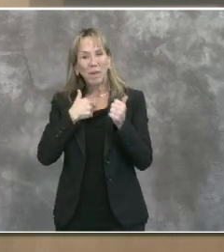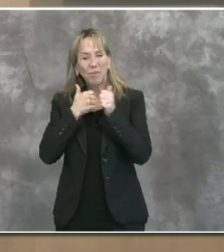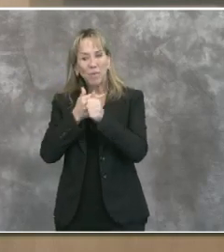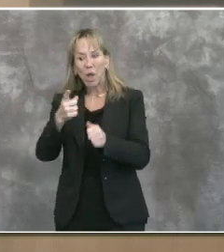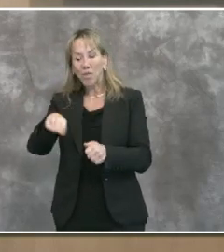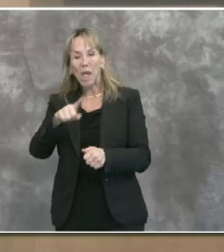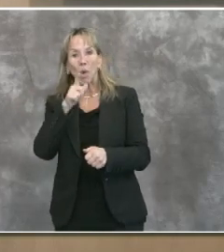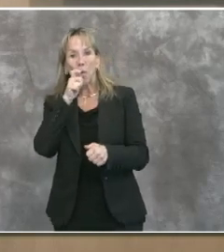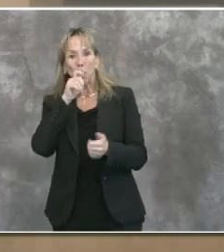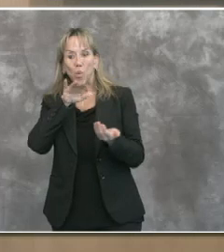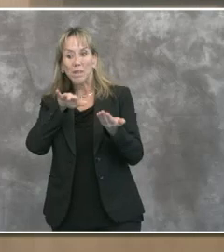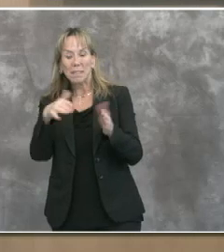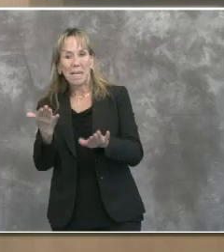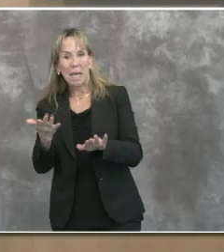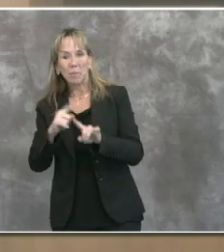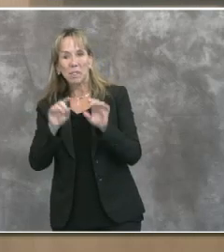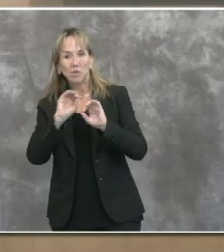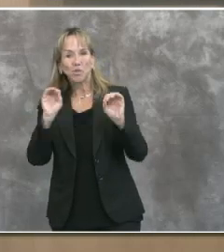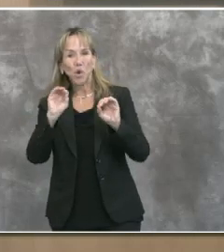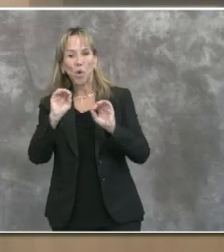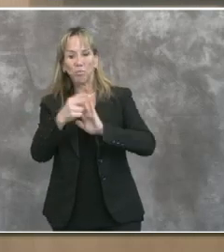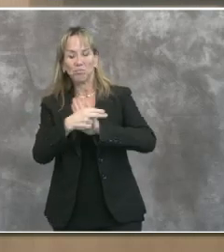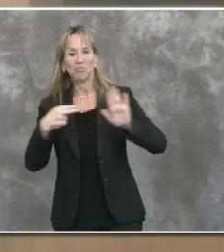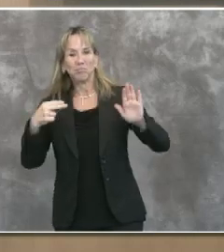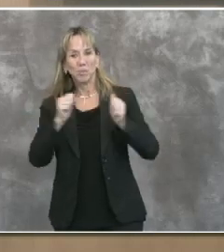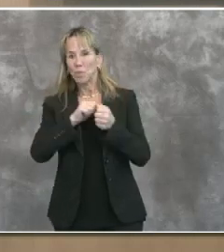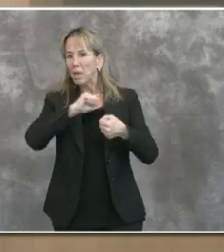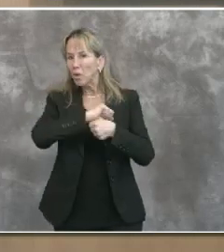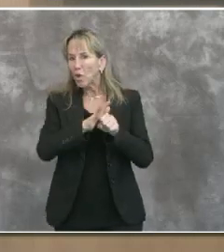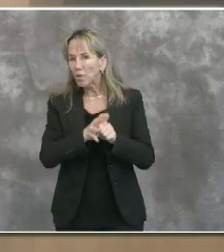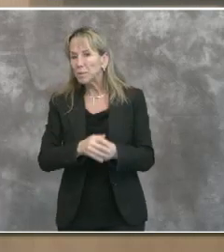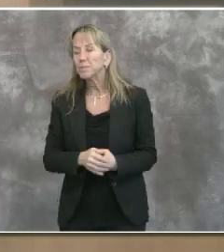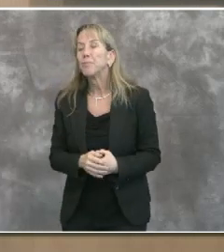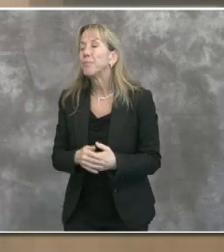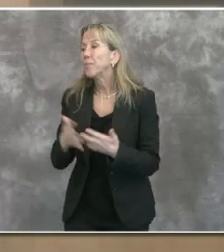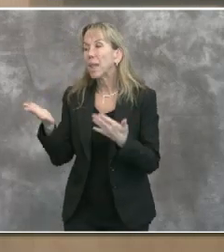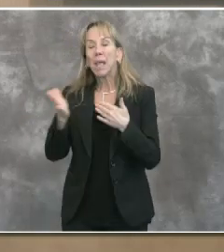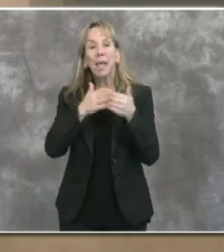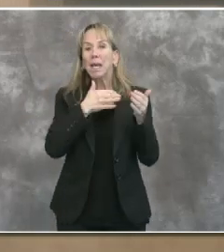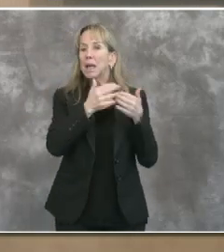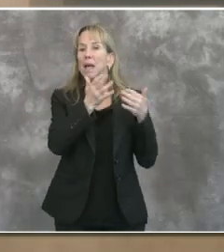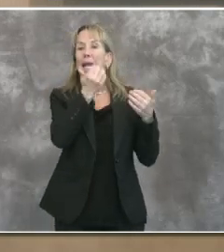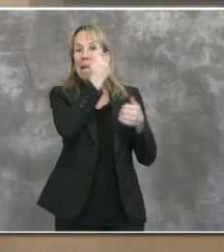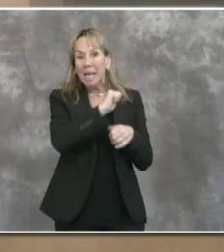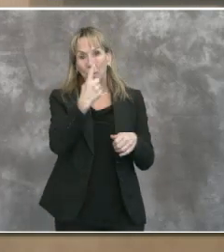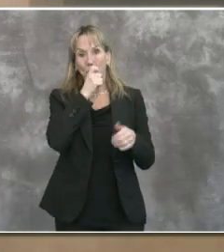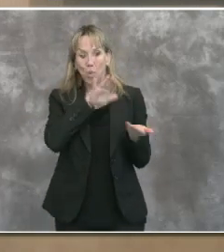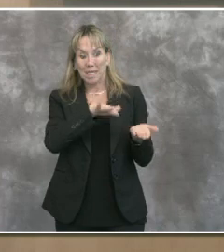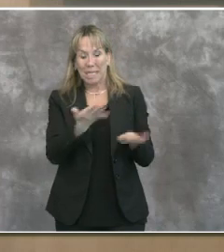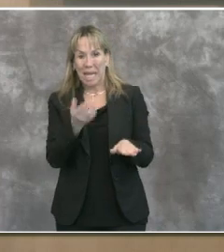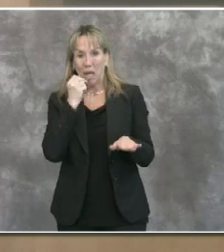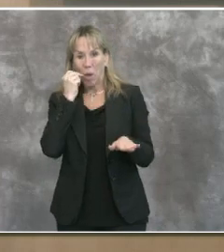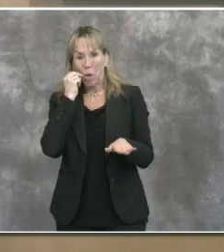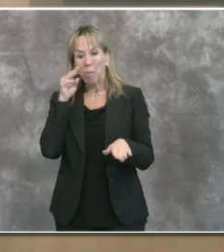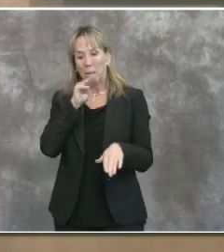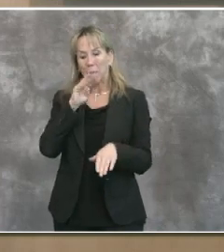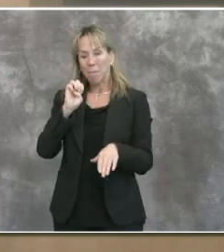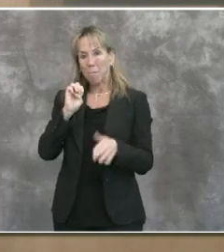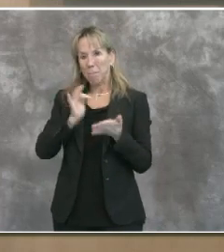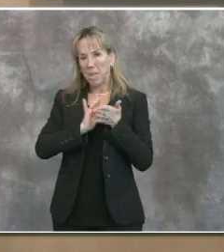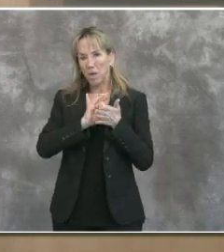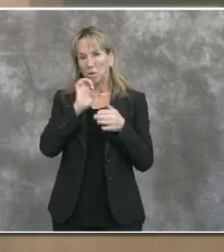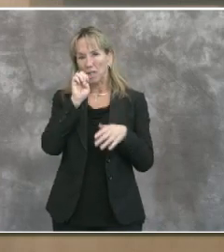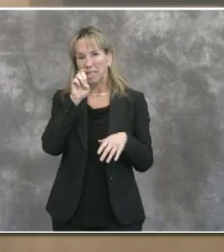Well, anybody who dies at home needs to have an investigation done, and that's something that our medical examiner does on a